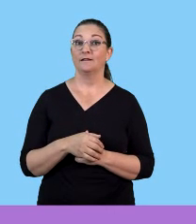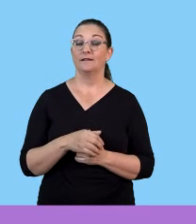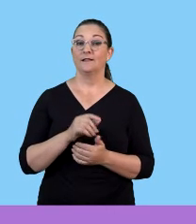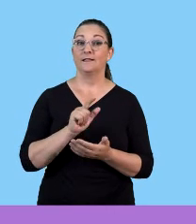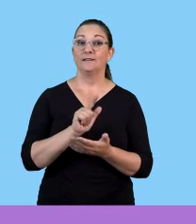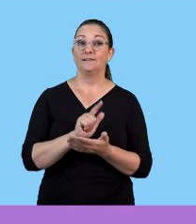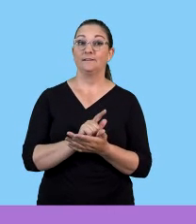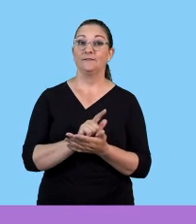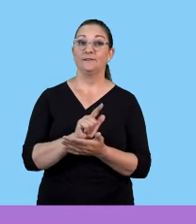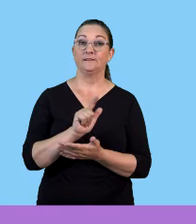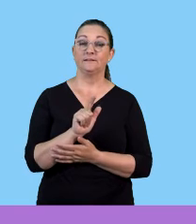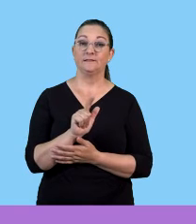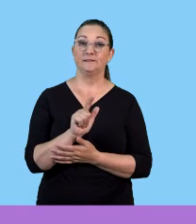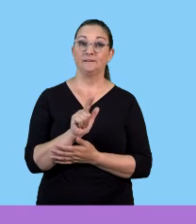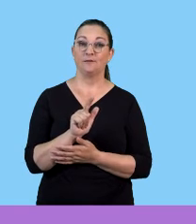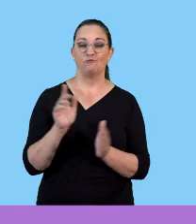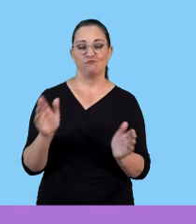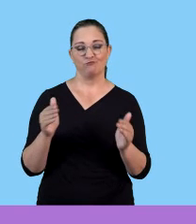as 17